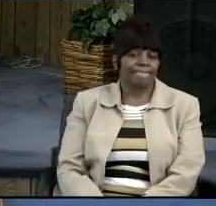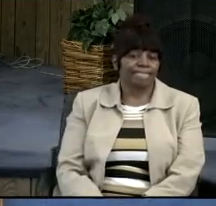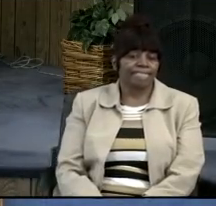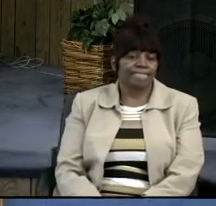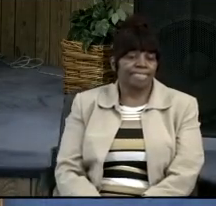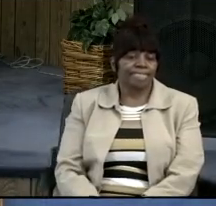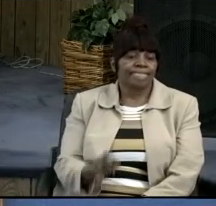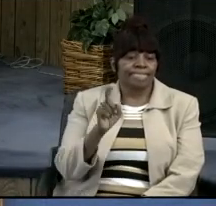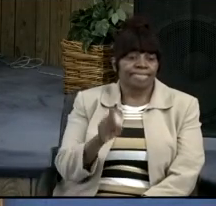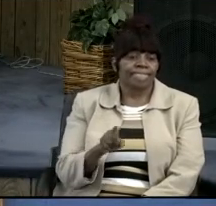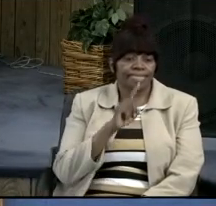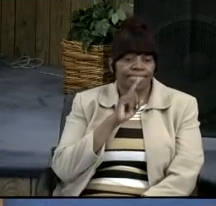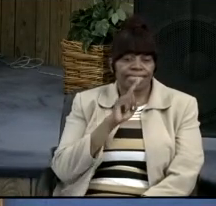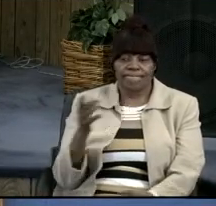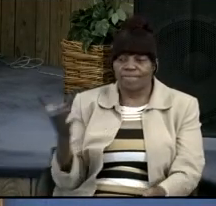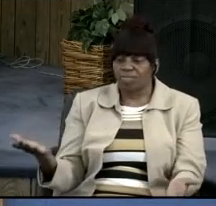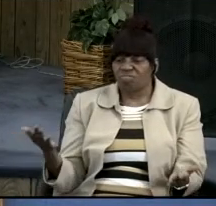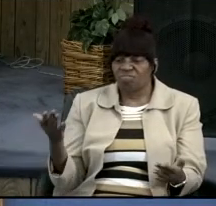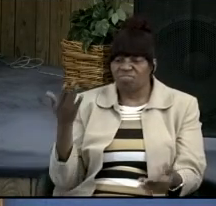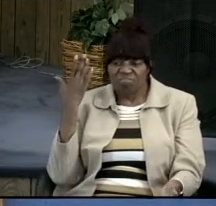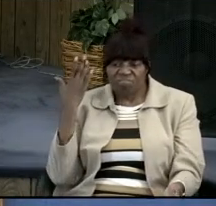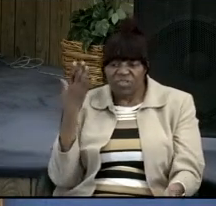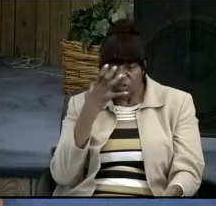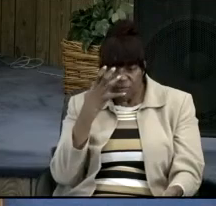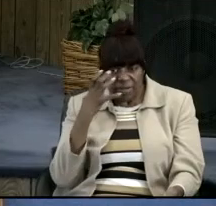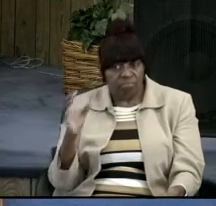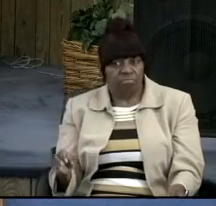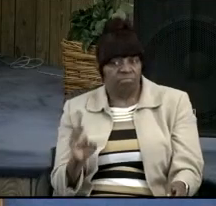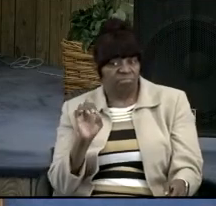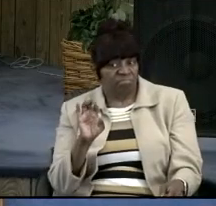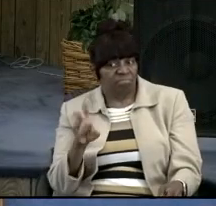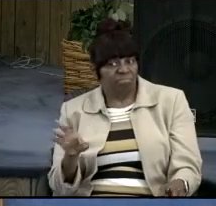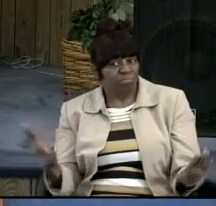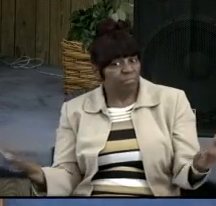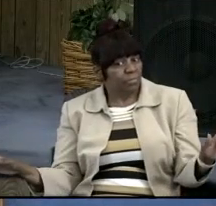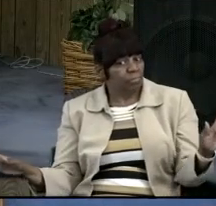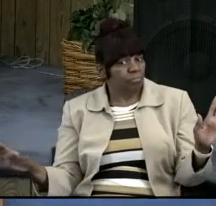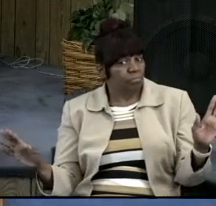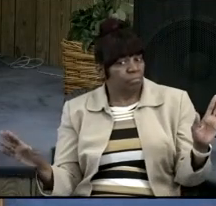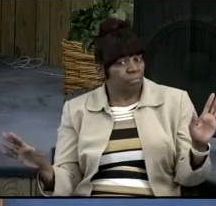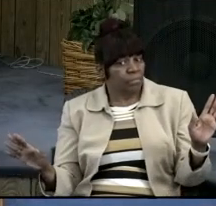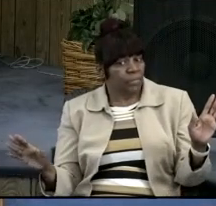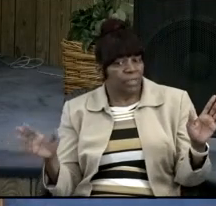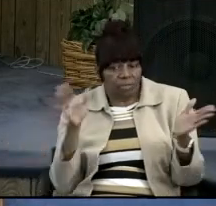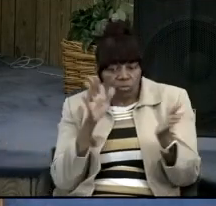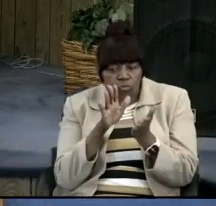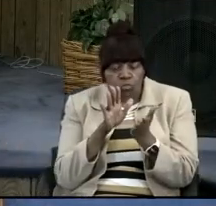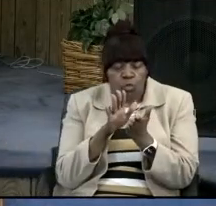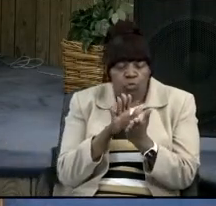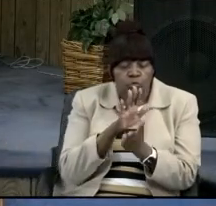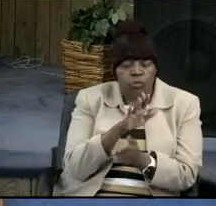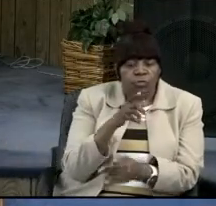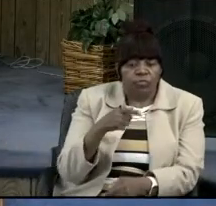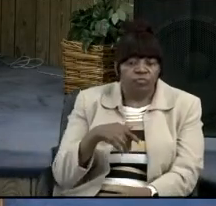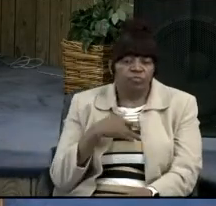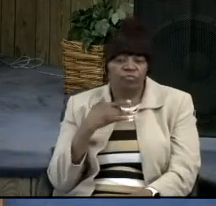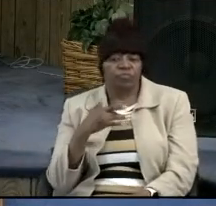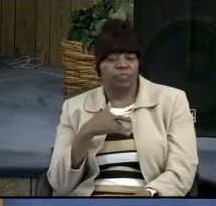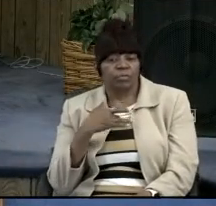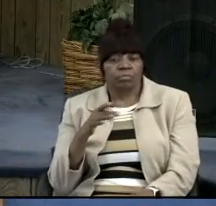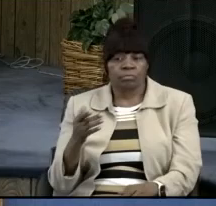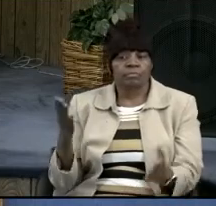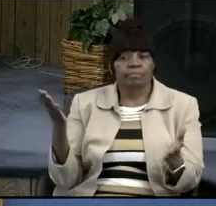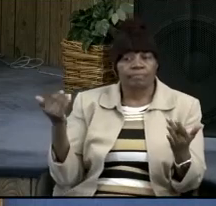You got to be in the house where we, I don't care how mad it make you. I don't care how little it make you feel. I don't care how small. I'm not a kid anymore.